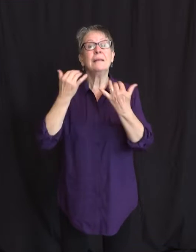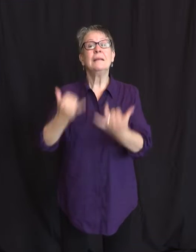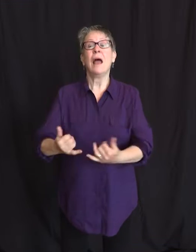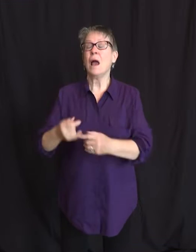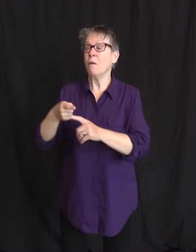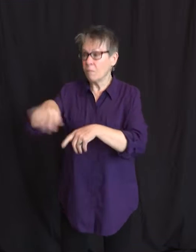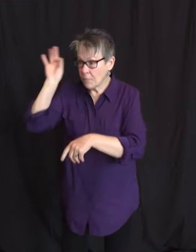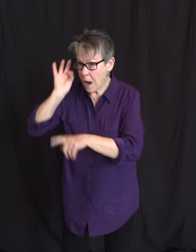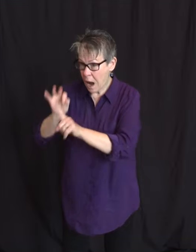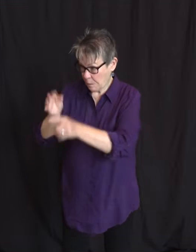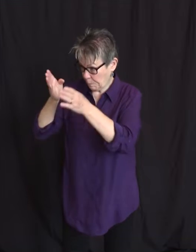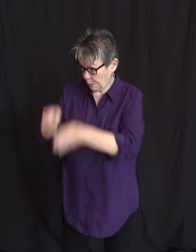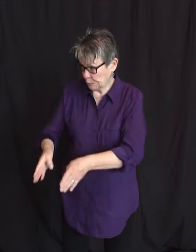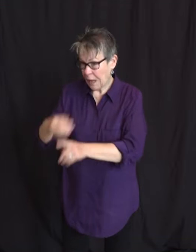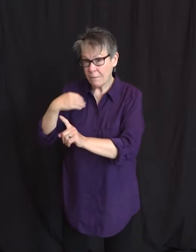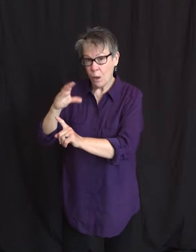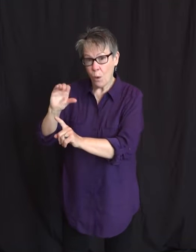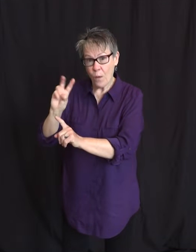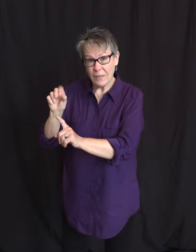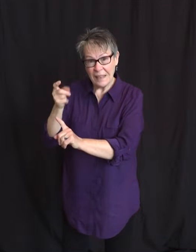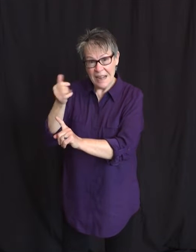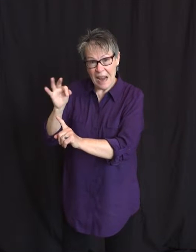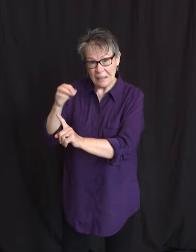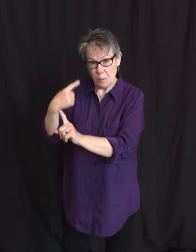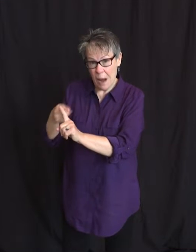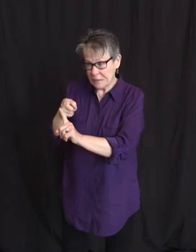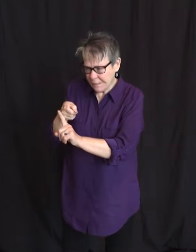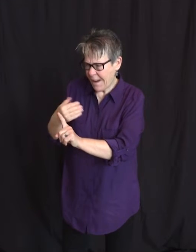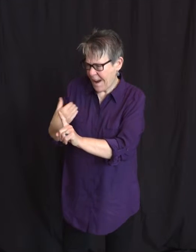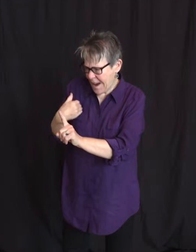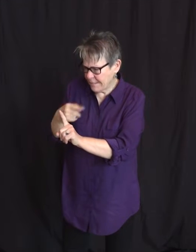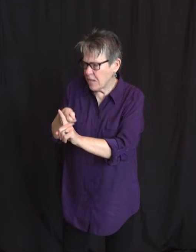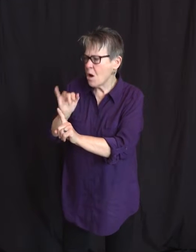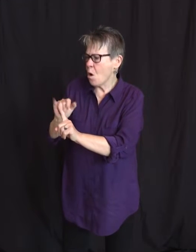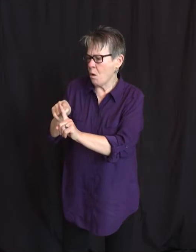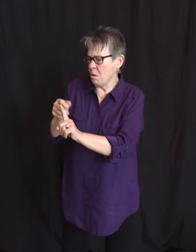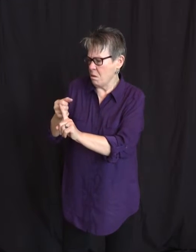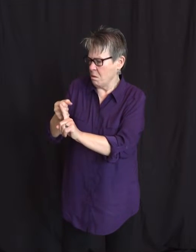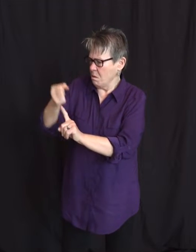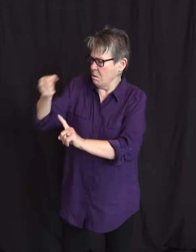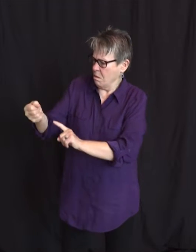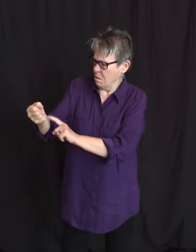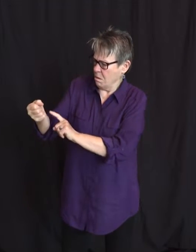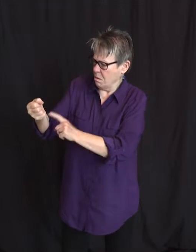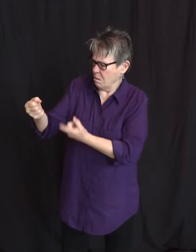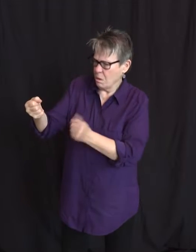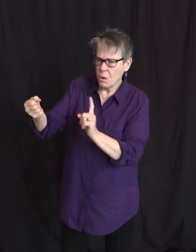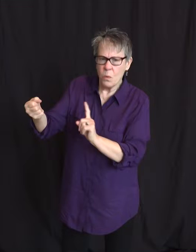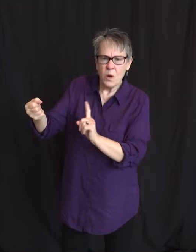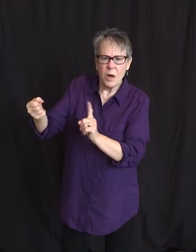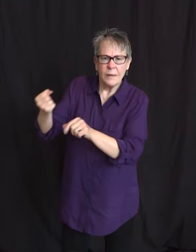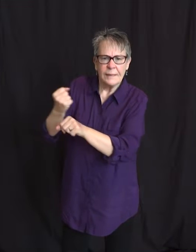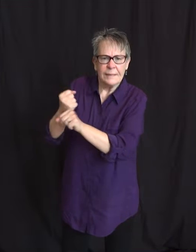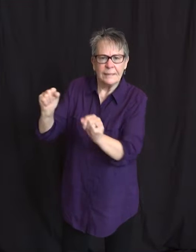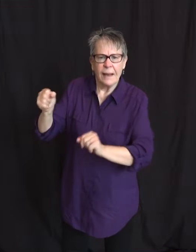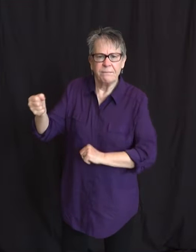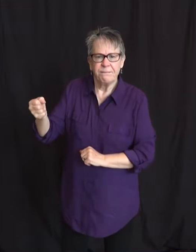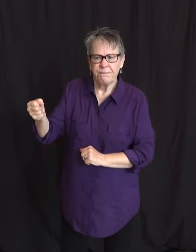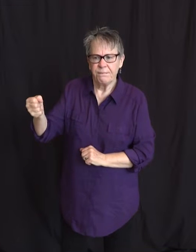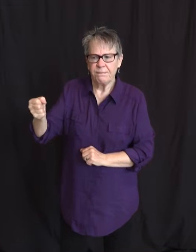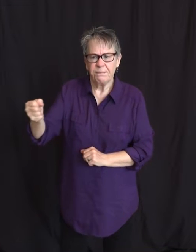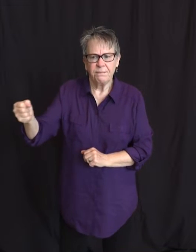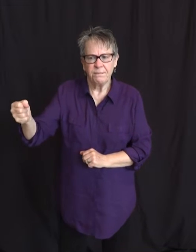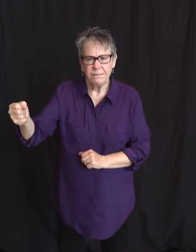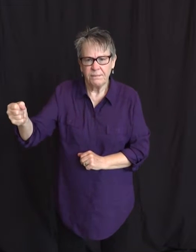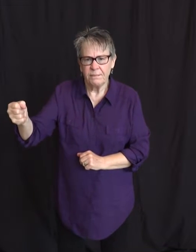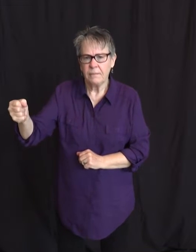place to isolate themselves and protect others from COVID-19. We must also be prepared to support these people